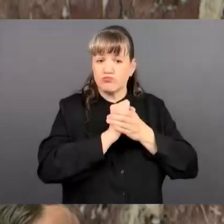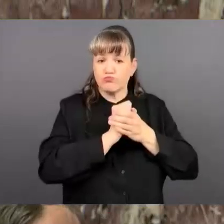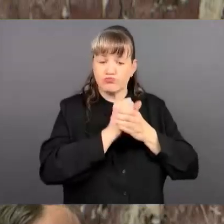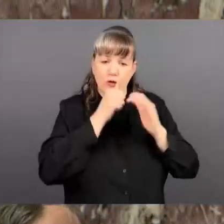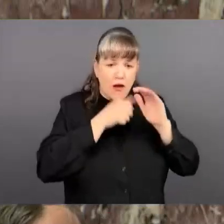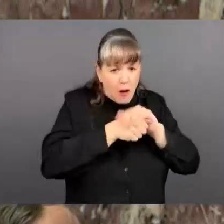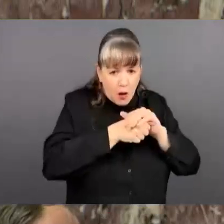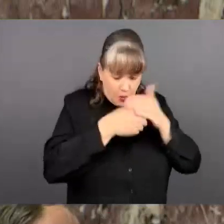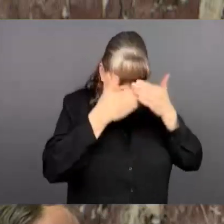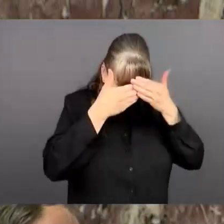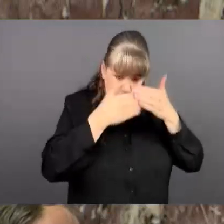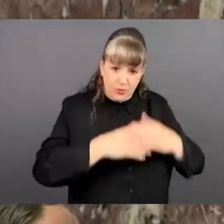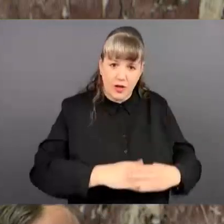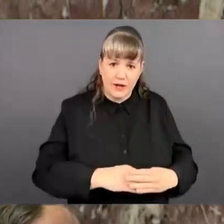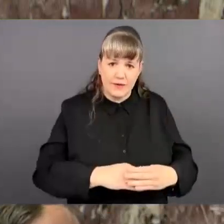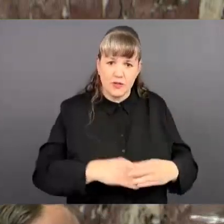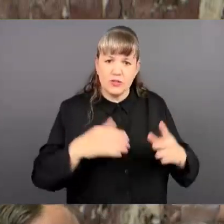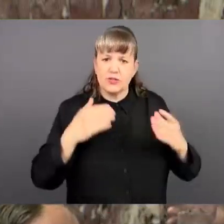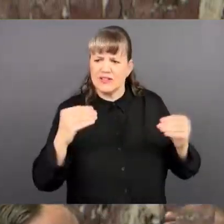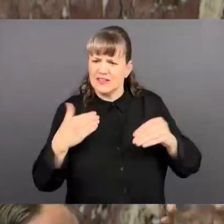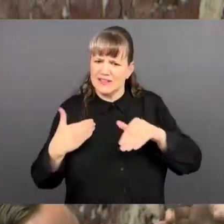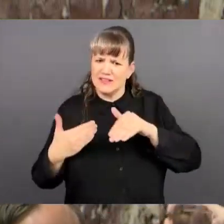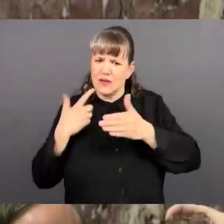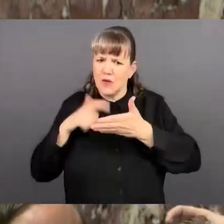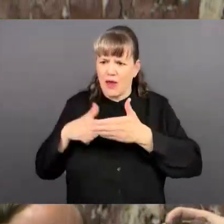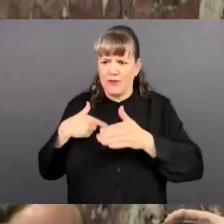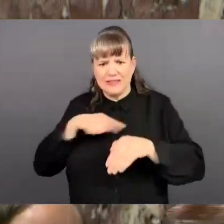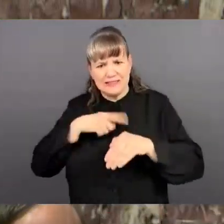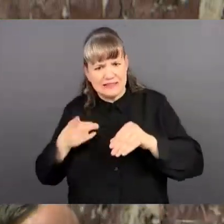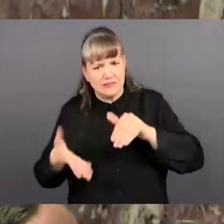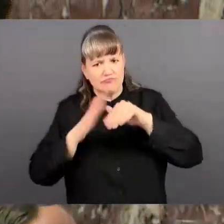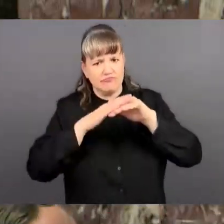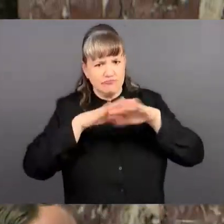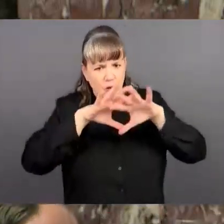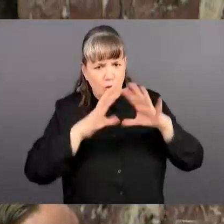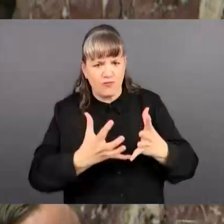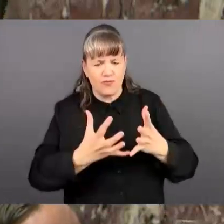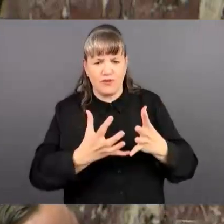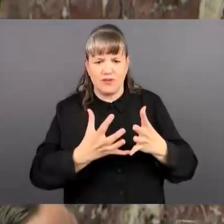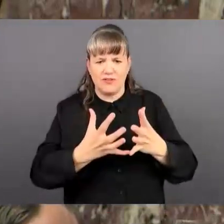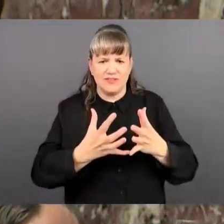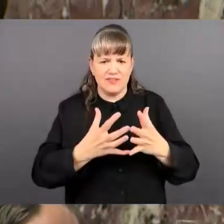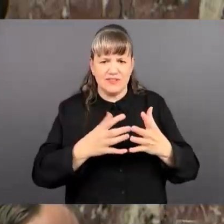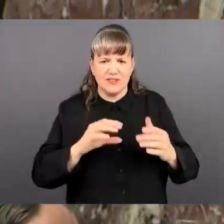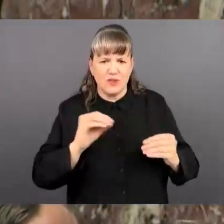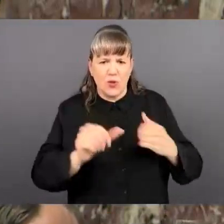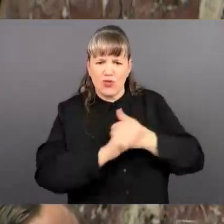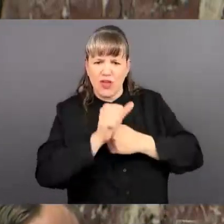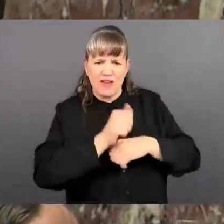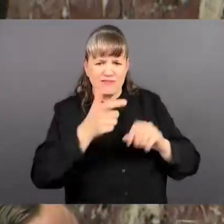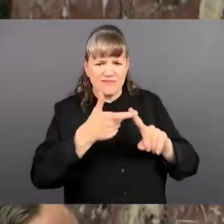the province and that we don't have a threat across. Member for Surrey Cloverdale.